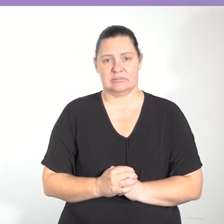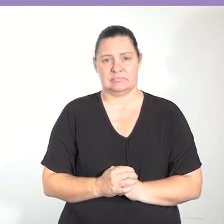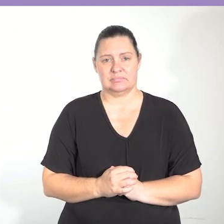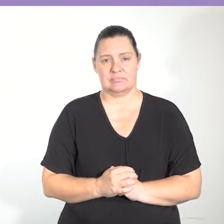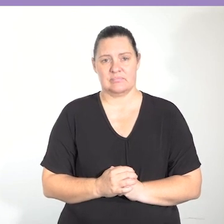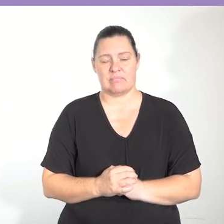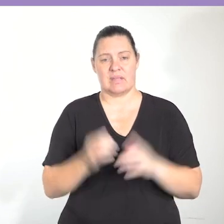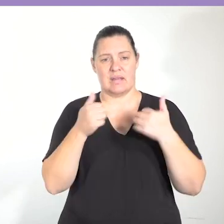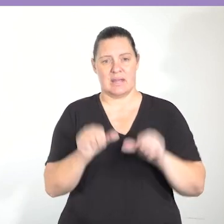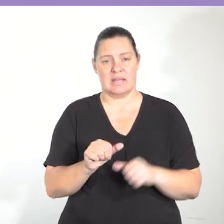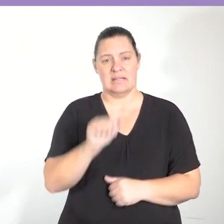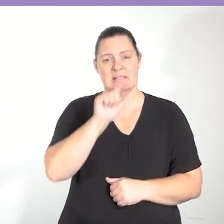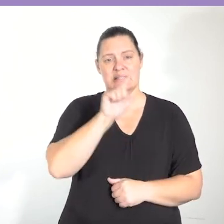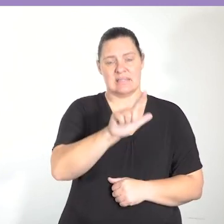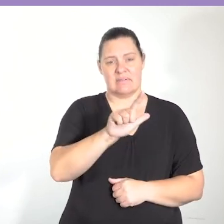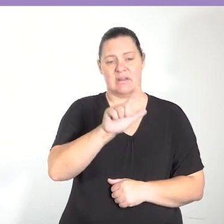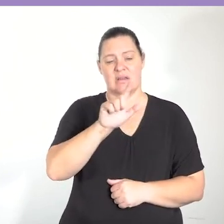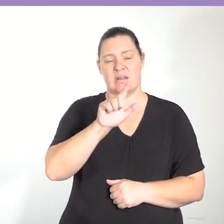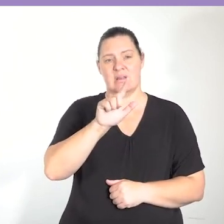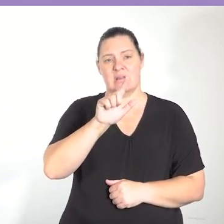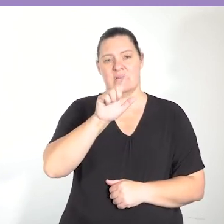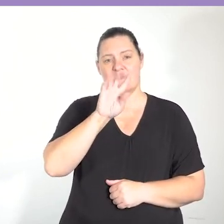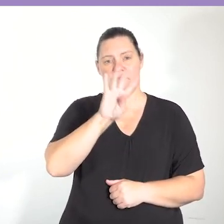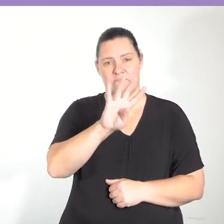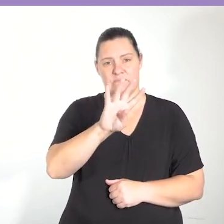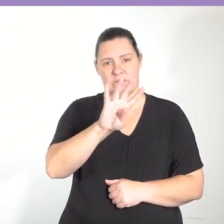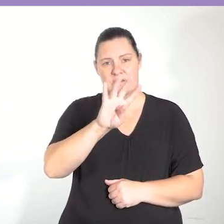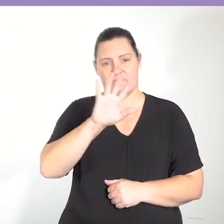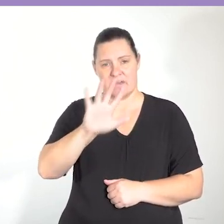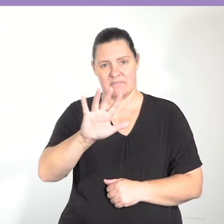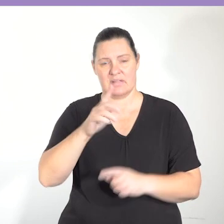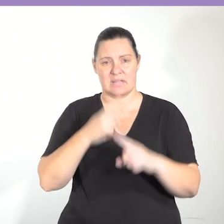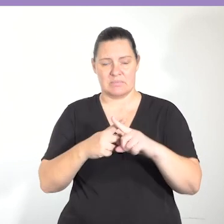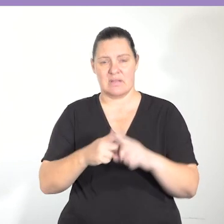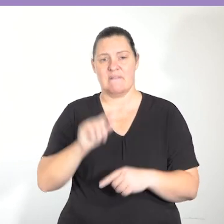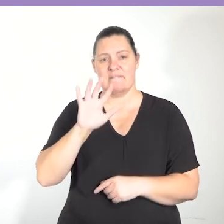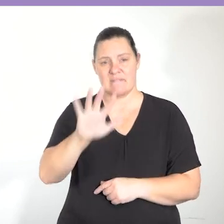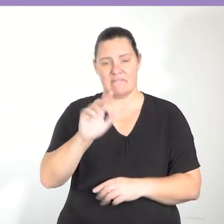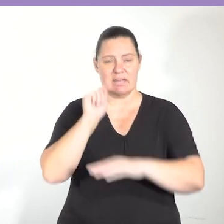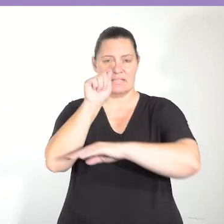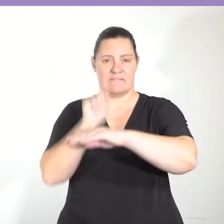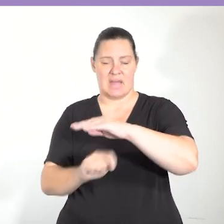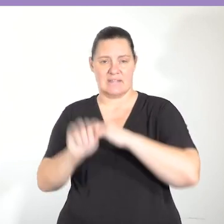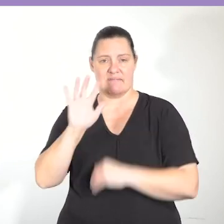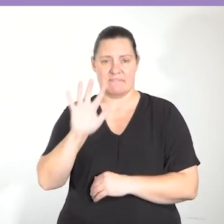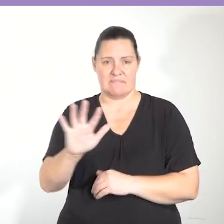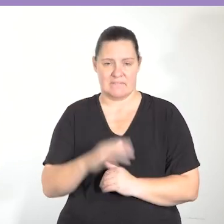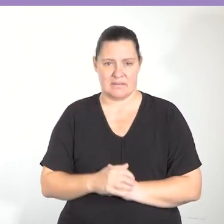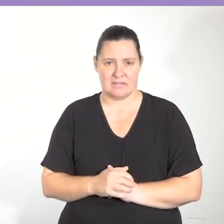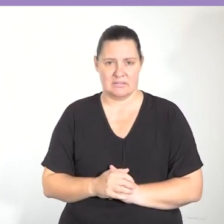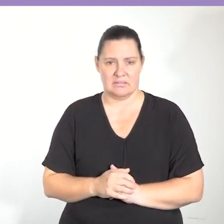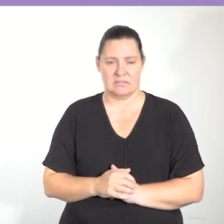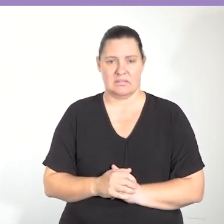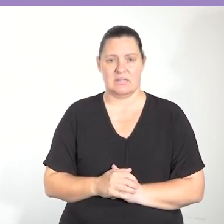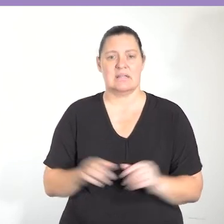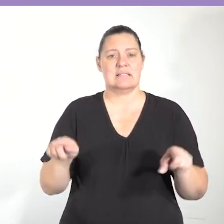Our next one is 745 multiplied by 5 divided by 5. Again, the